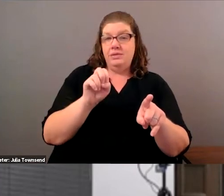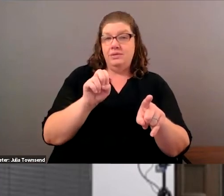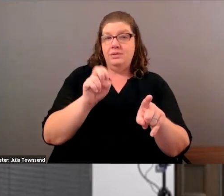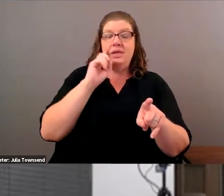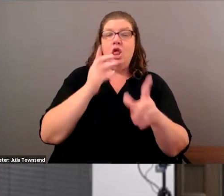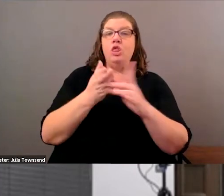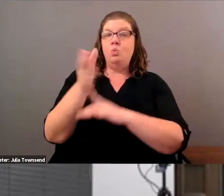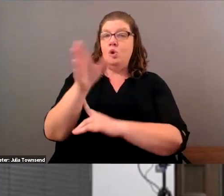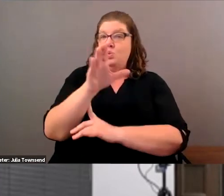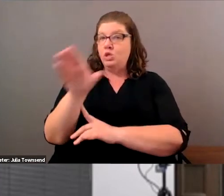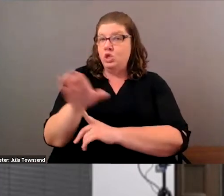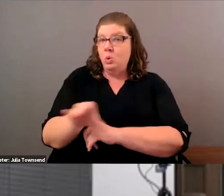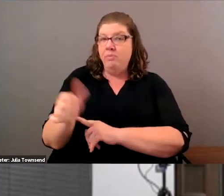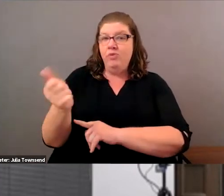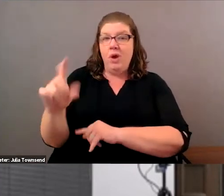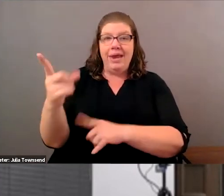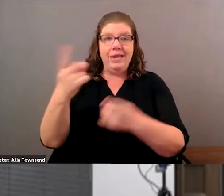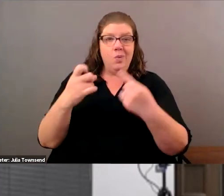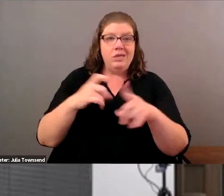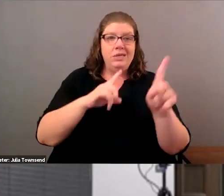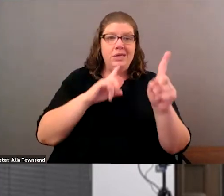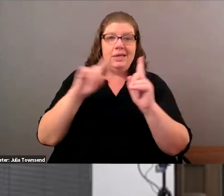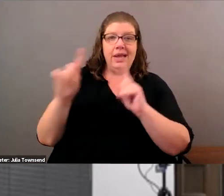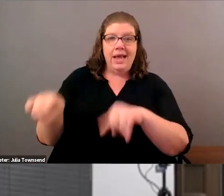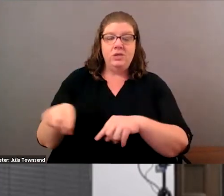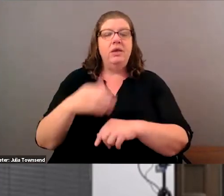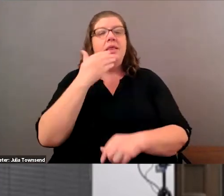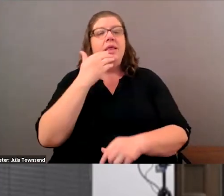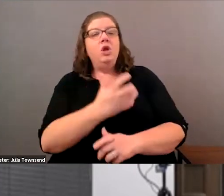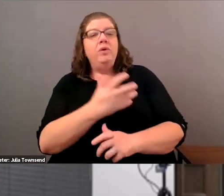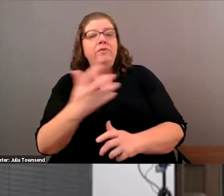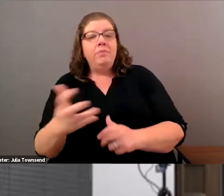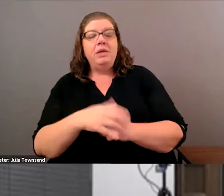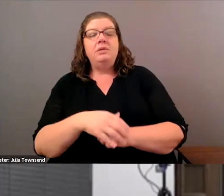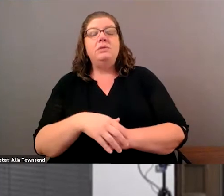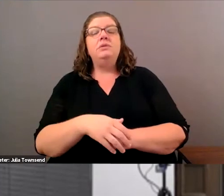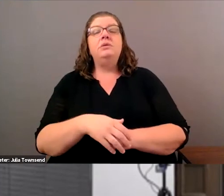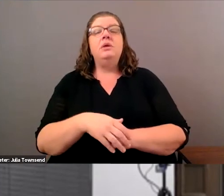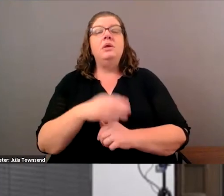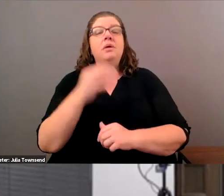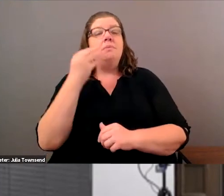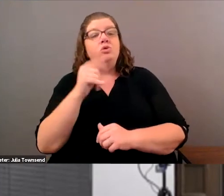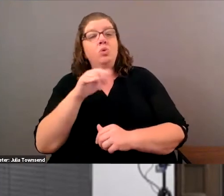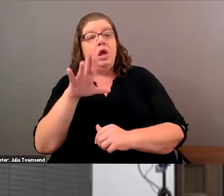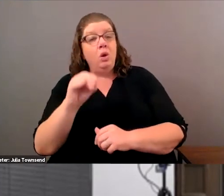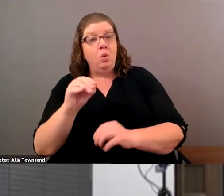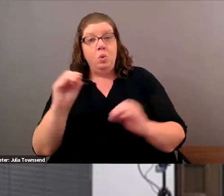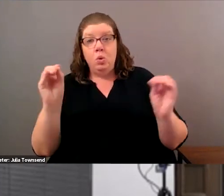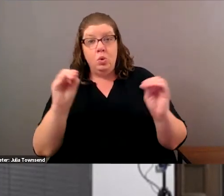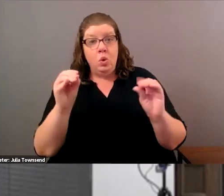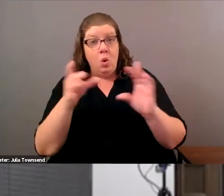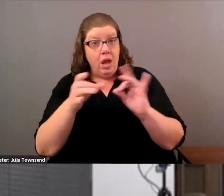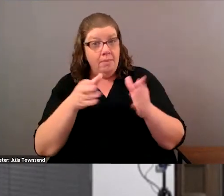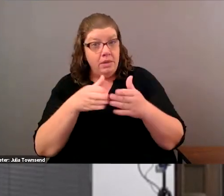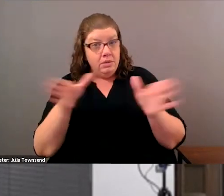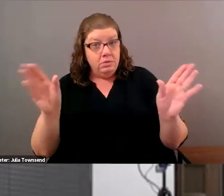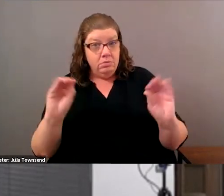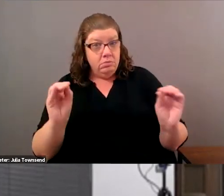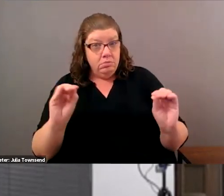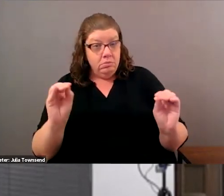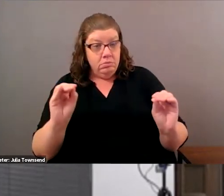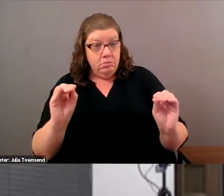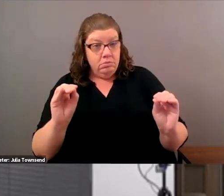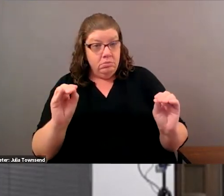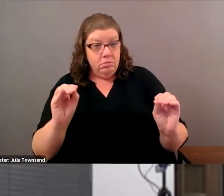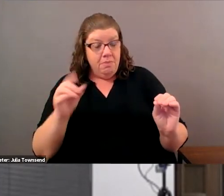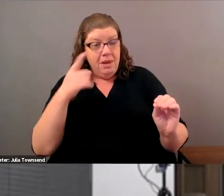Zoom for any questions. Thank you very much. Ms. Trujillo, please confirm that we do not have any public comments since we had the